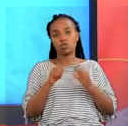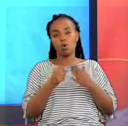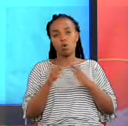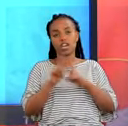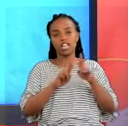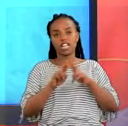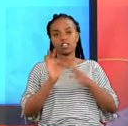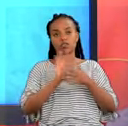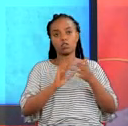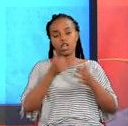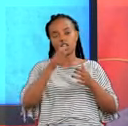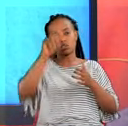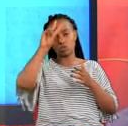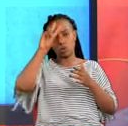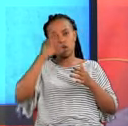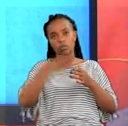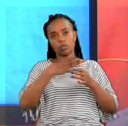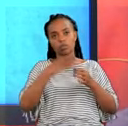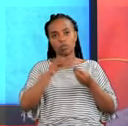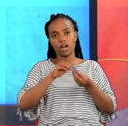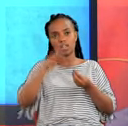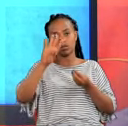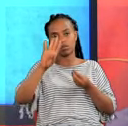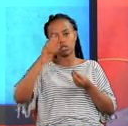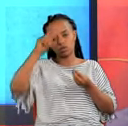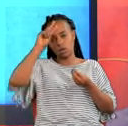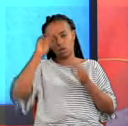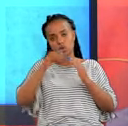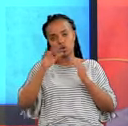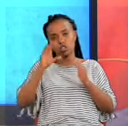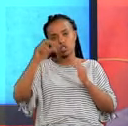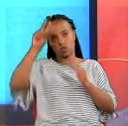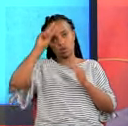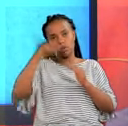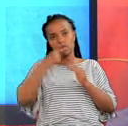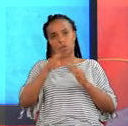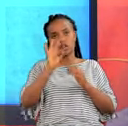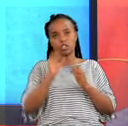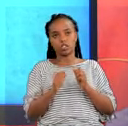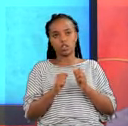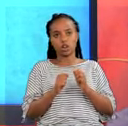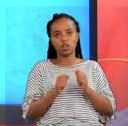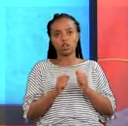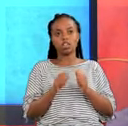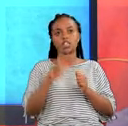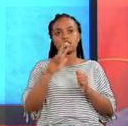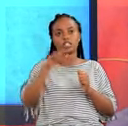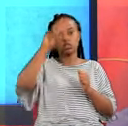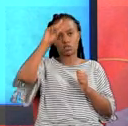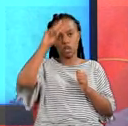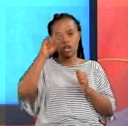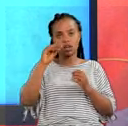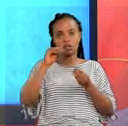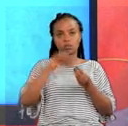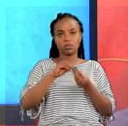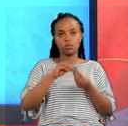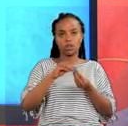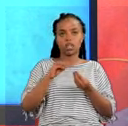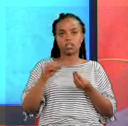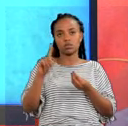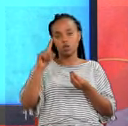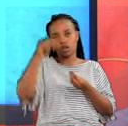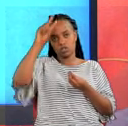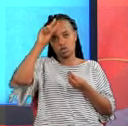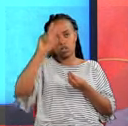So C squared is equal to A squared minus B squared. So this is squared minus this squared under square root. 3 squared is